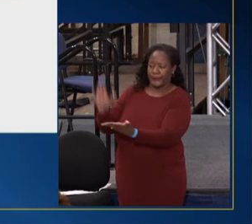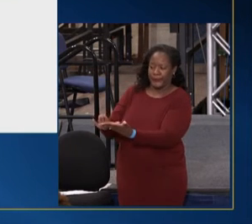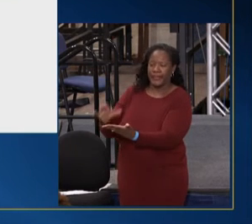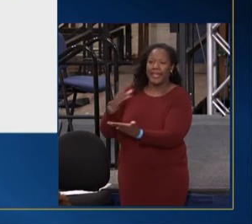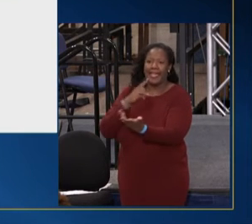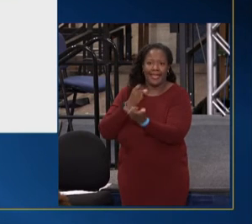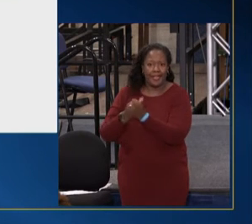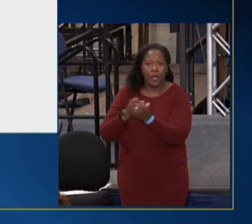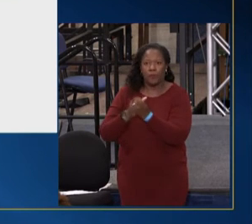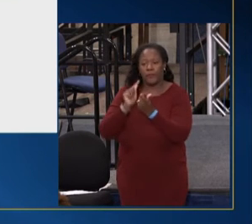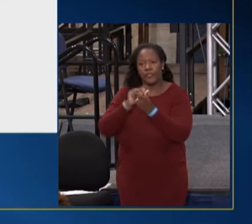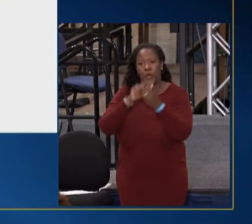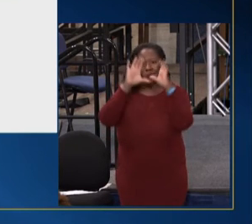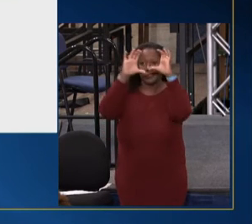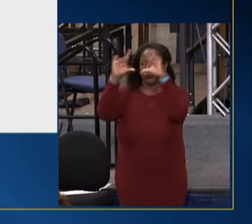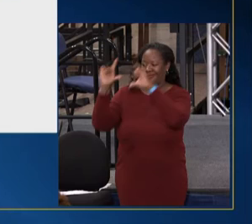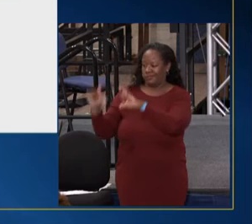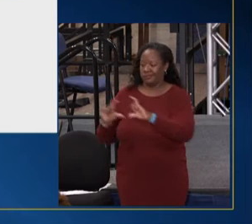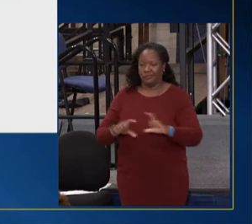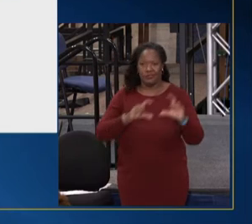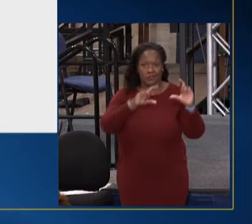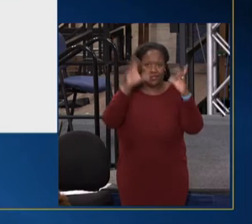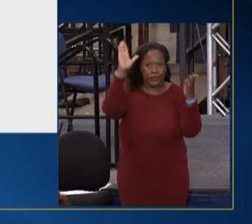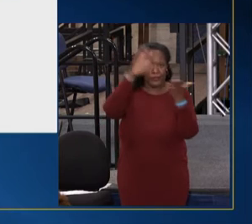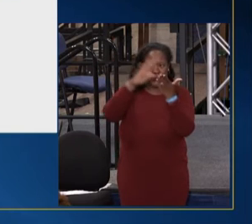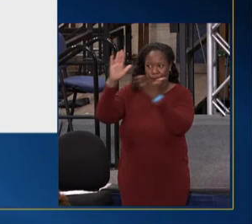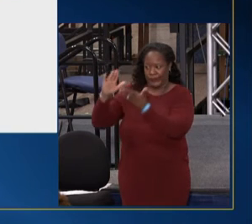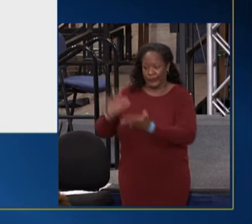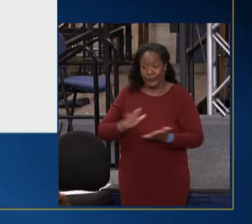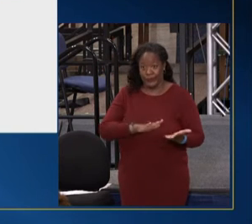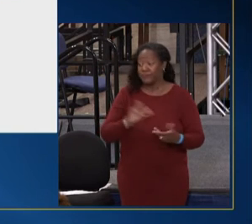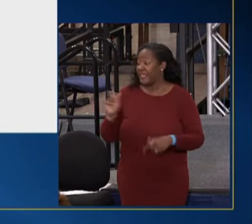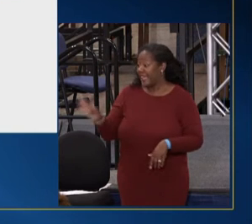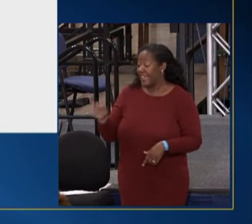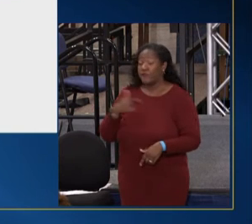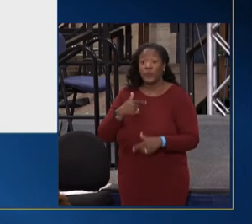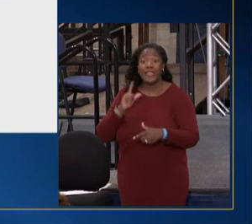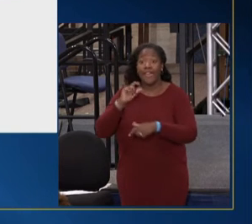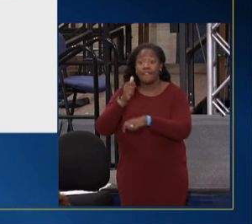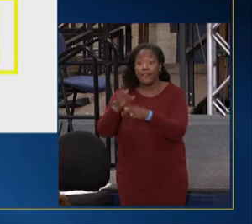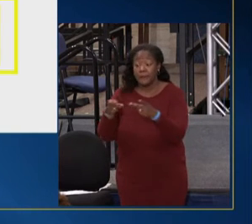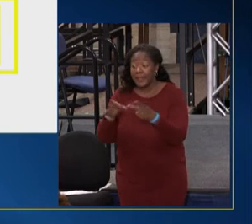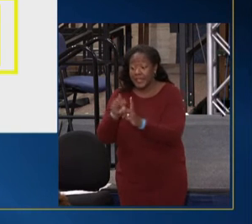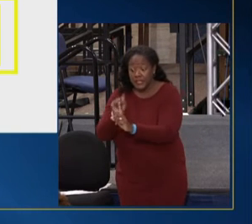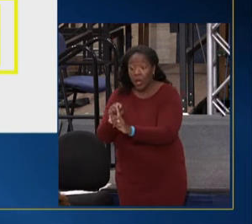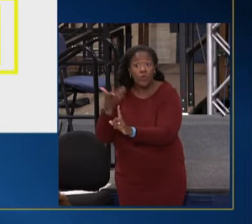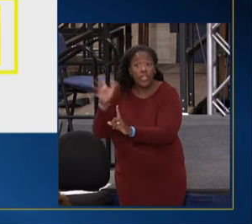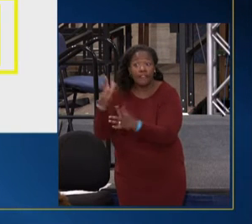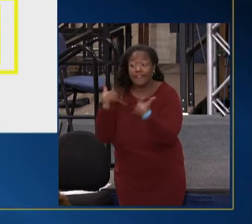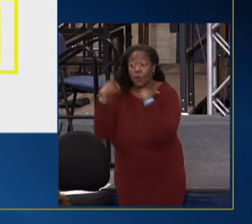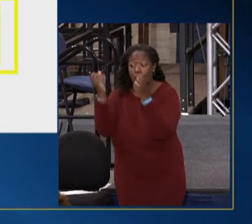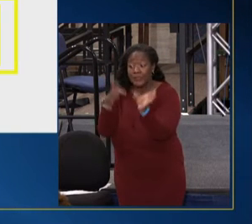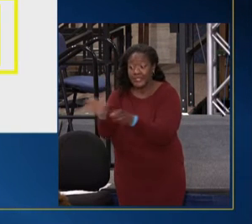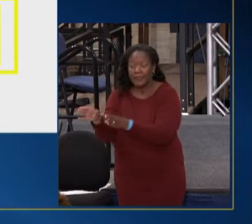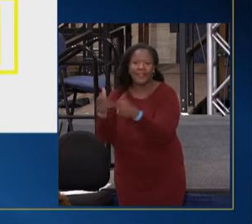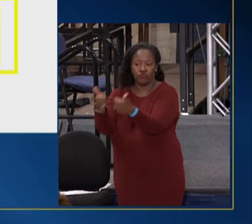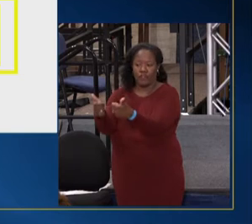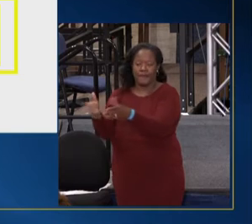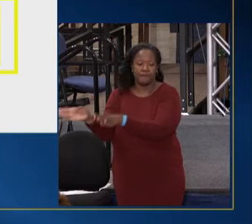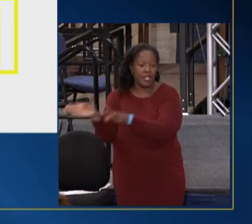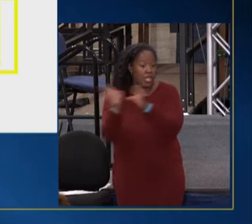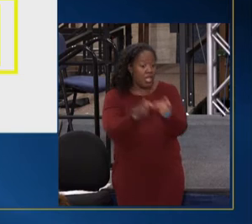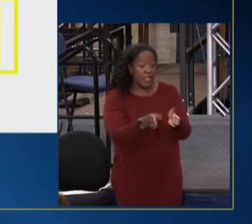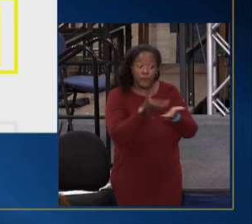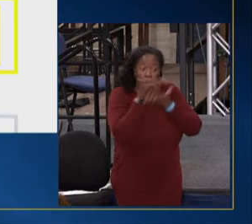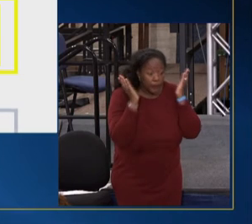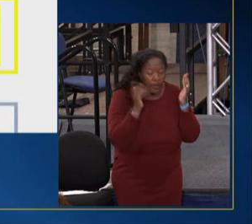strategy in traditional settings. If we find places that have a wellness plan already, great. If we find them that don't, we're going to help them